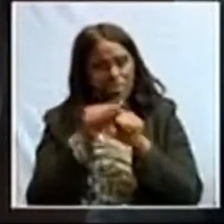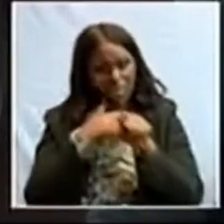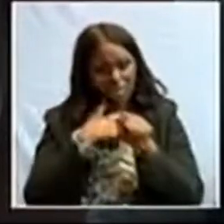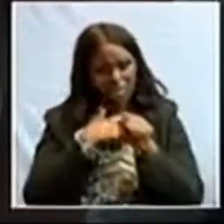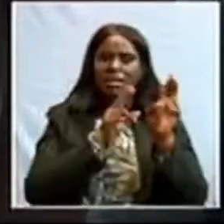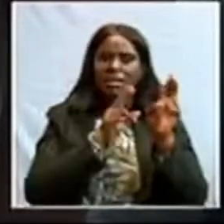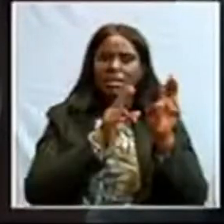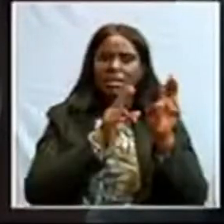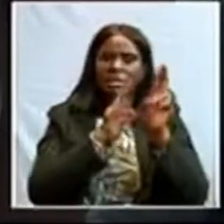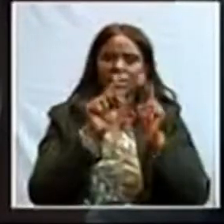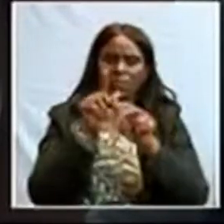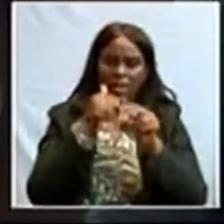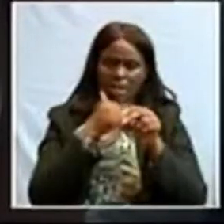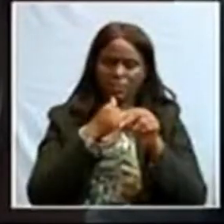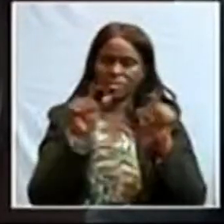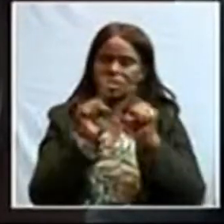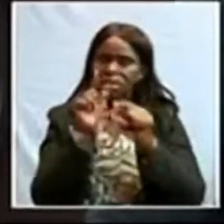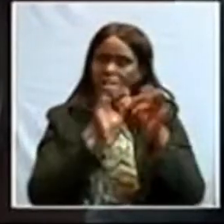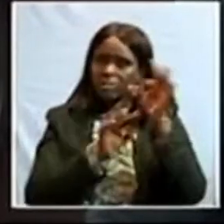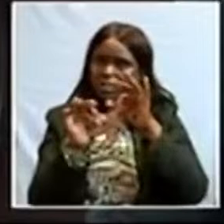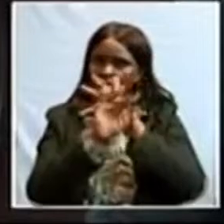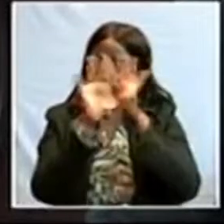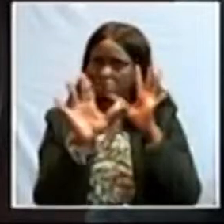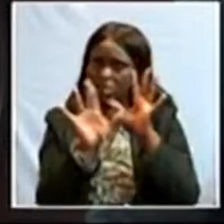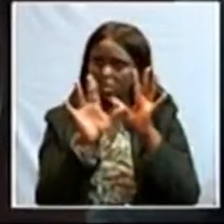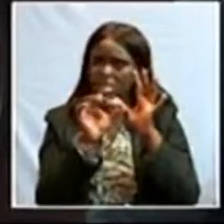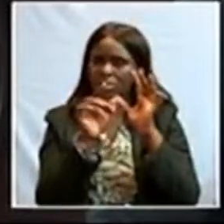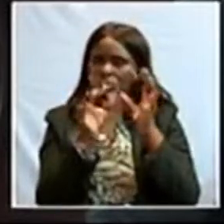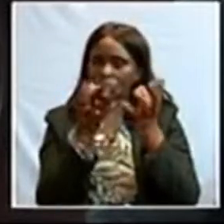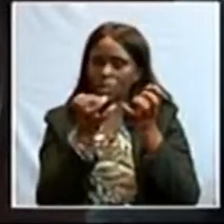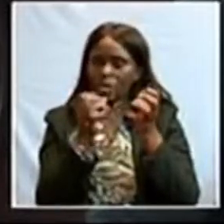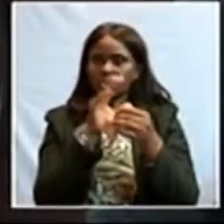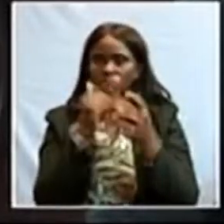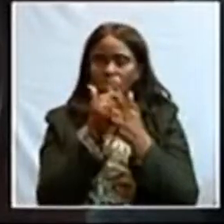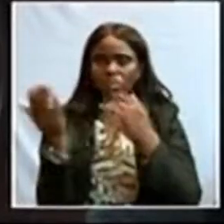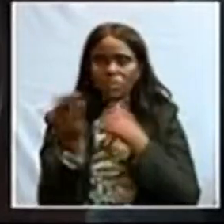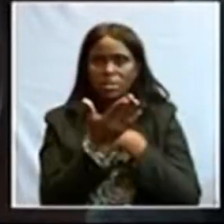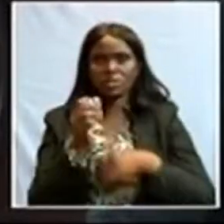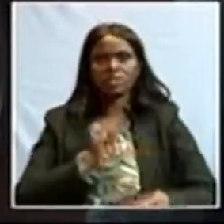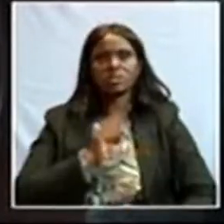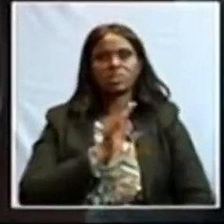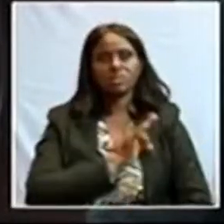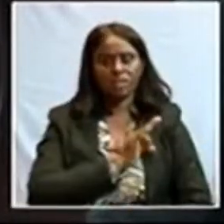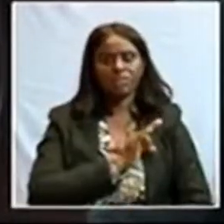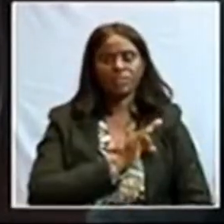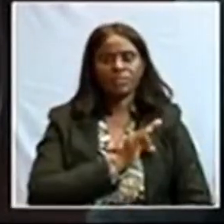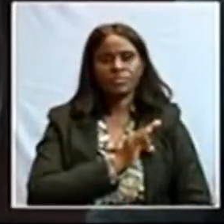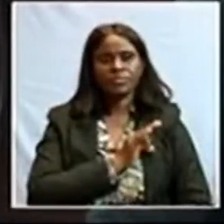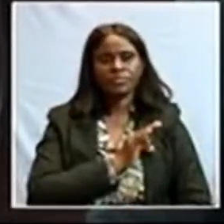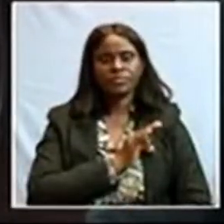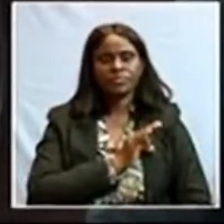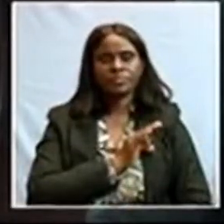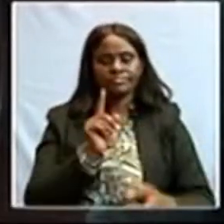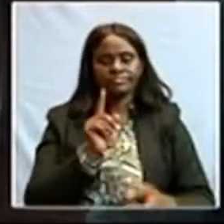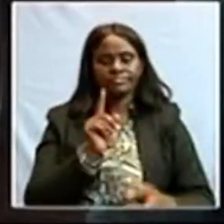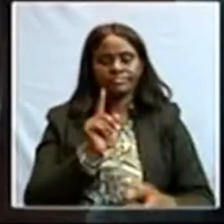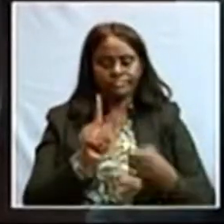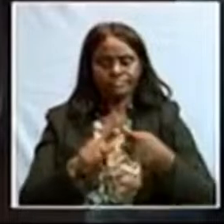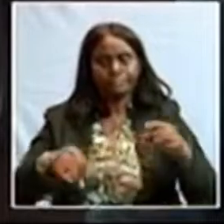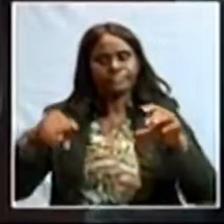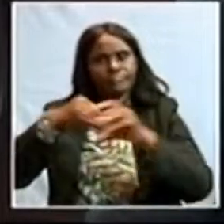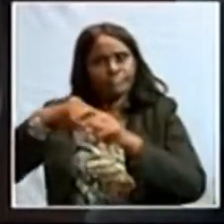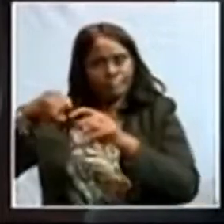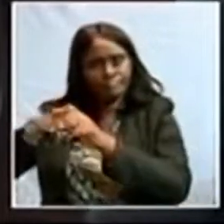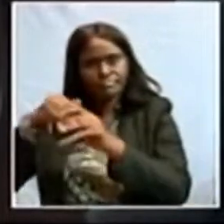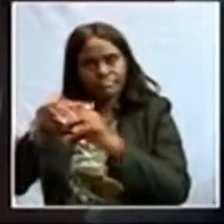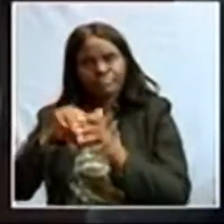you've put it that you would want all this stuff to be engaged by